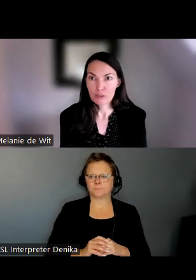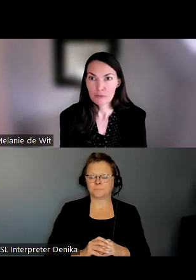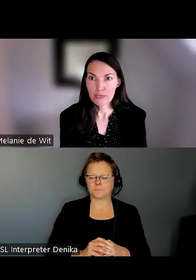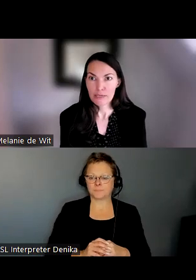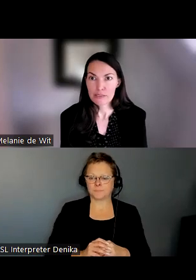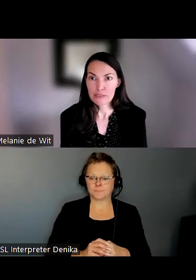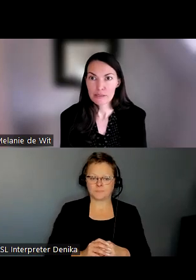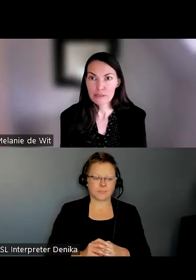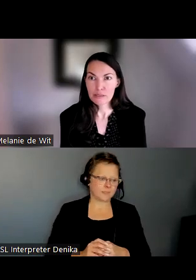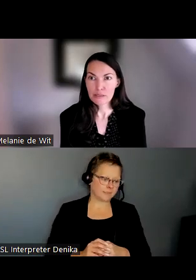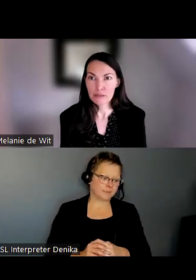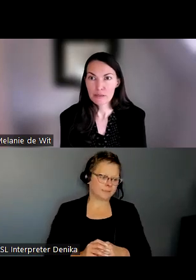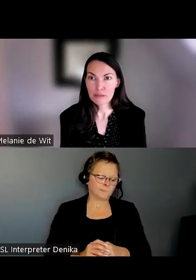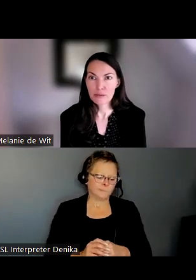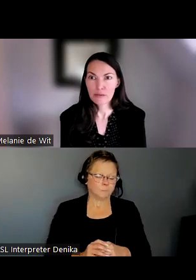All right.